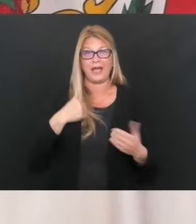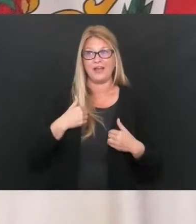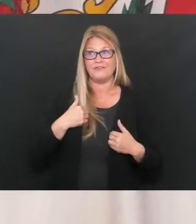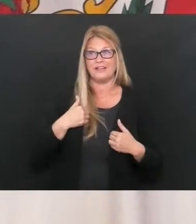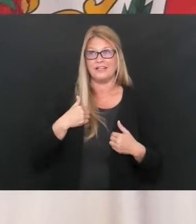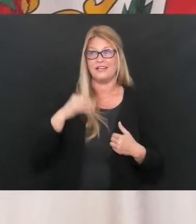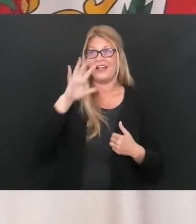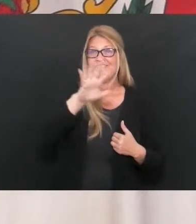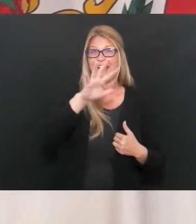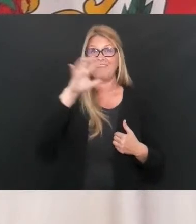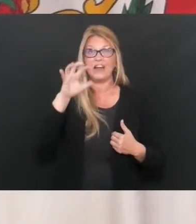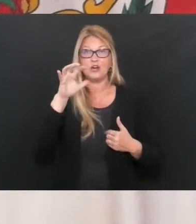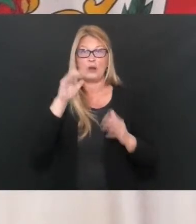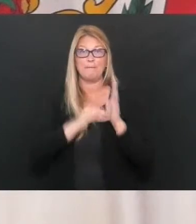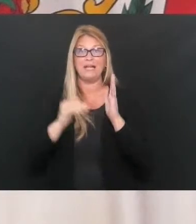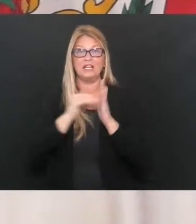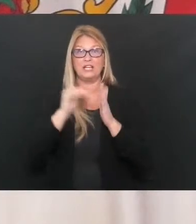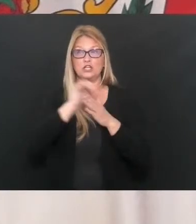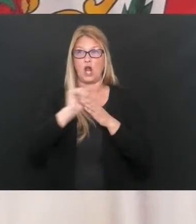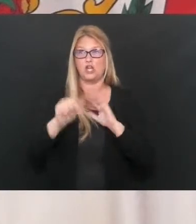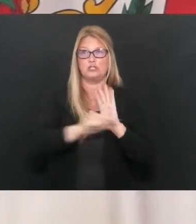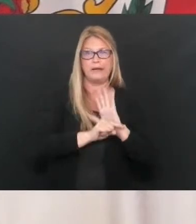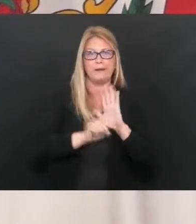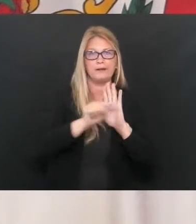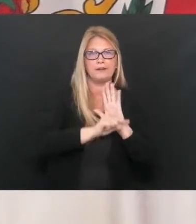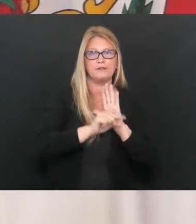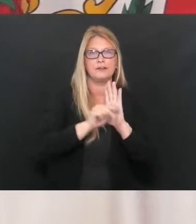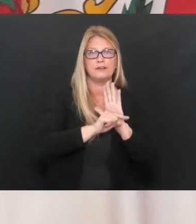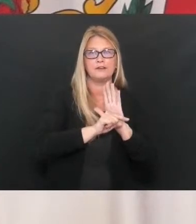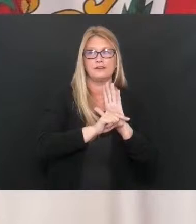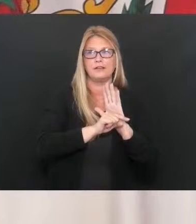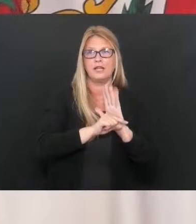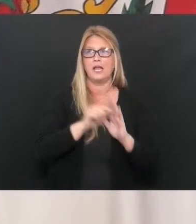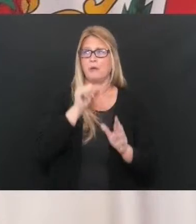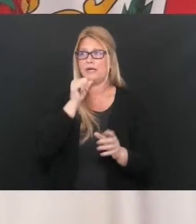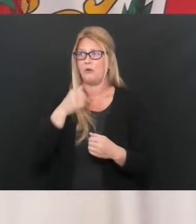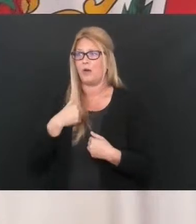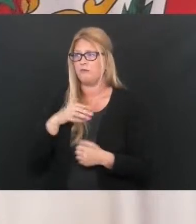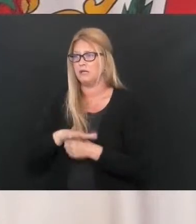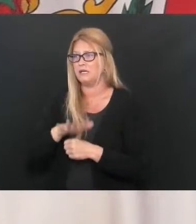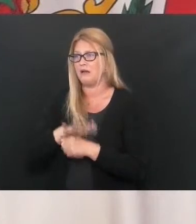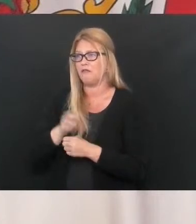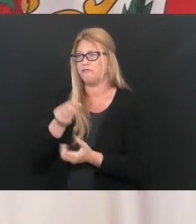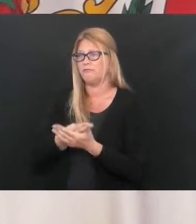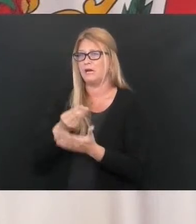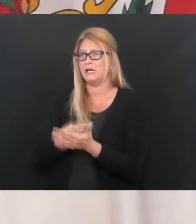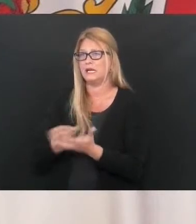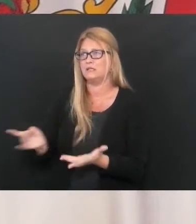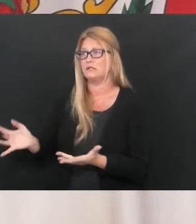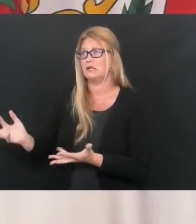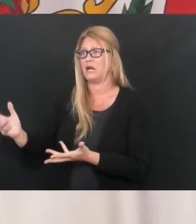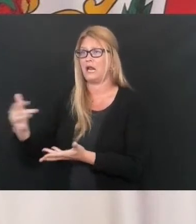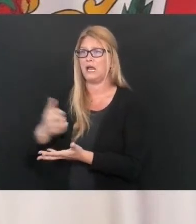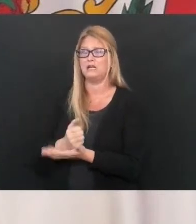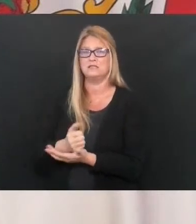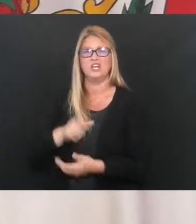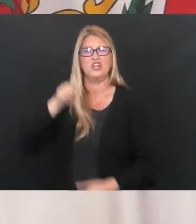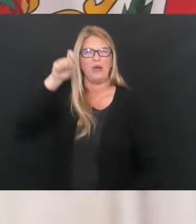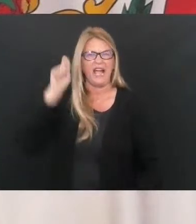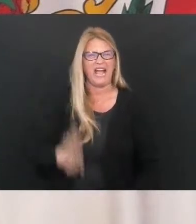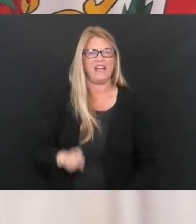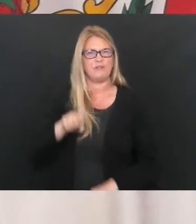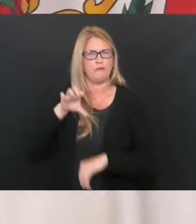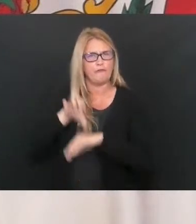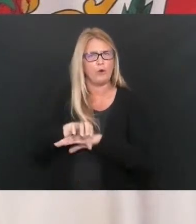million shortfall in the budget, and you just don't have the money anywhere else, and you have to do things.